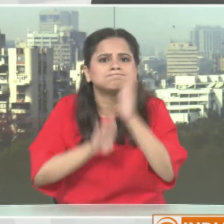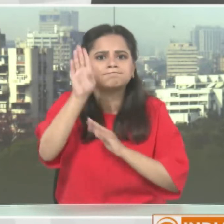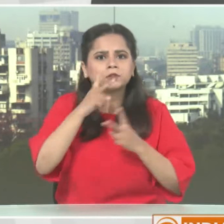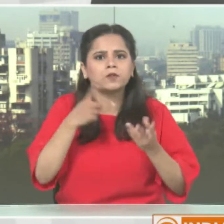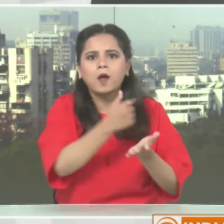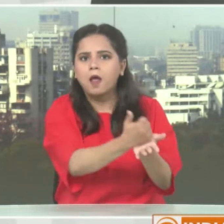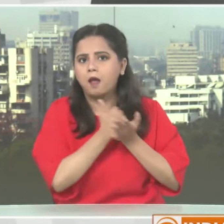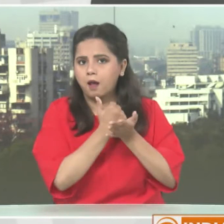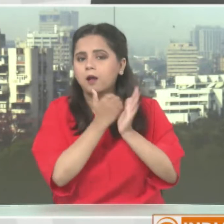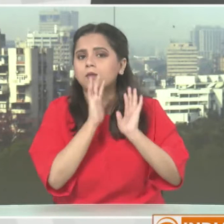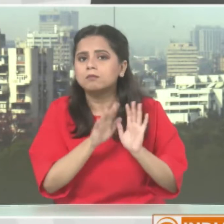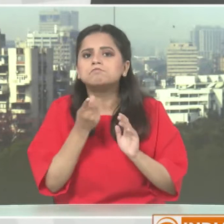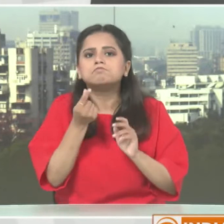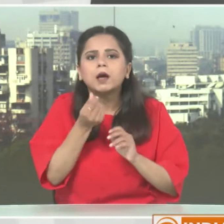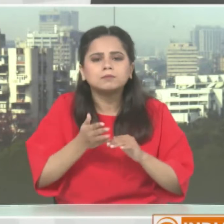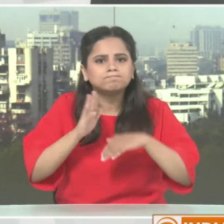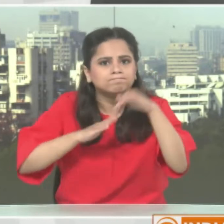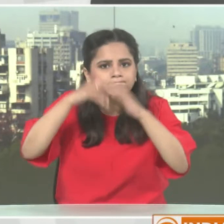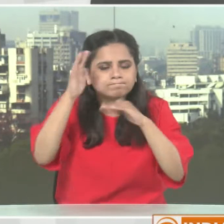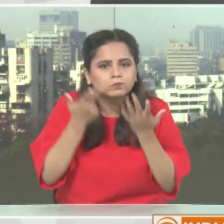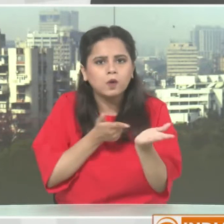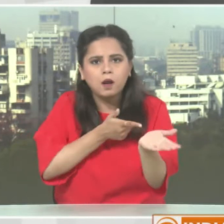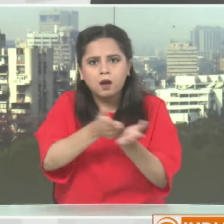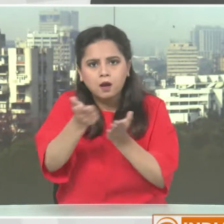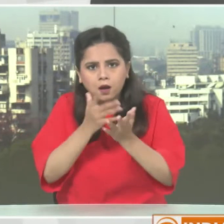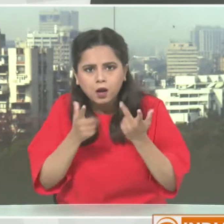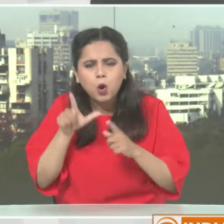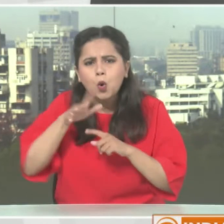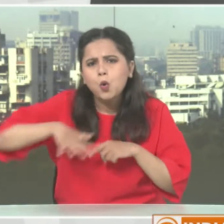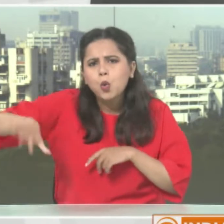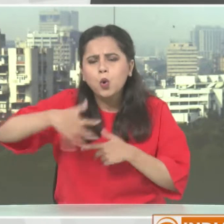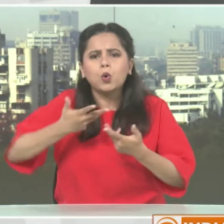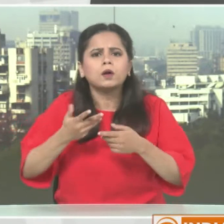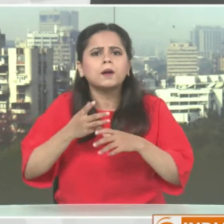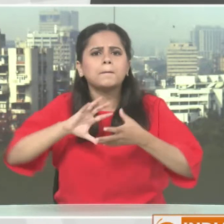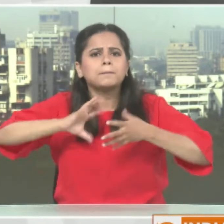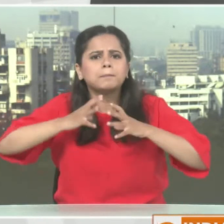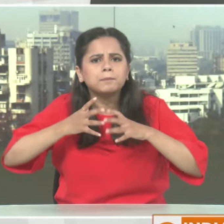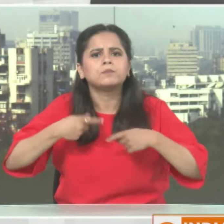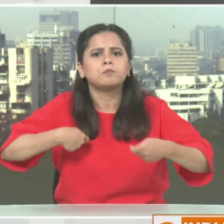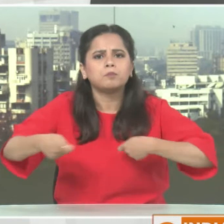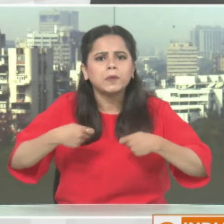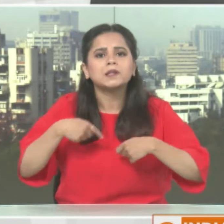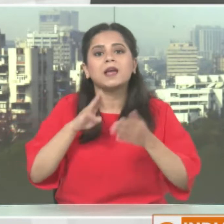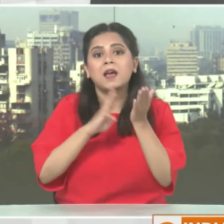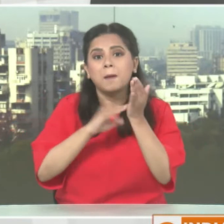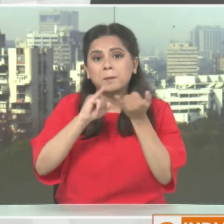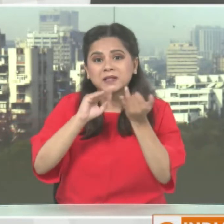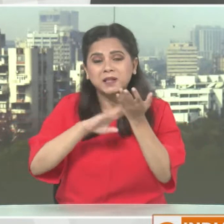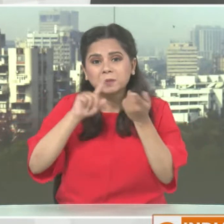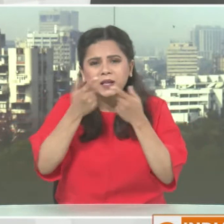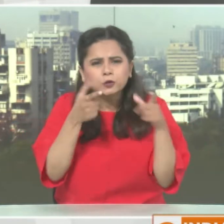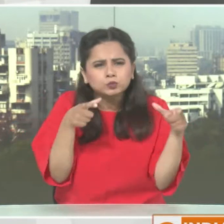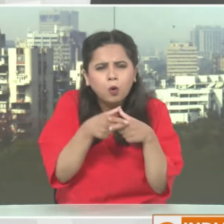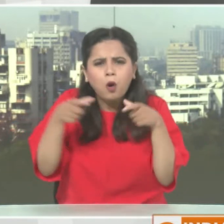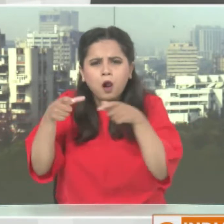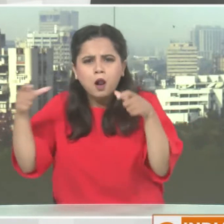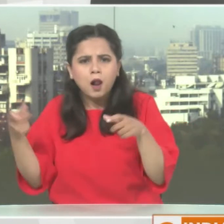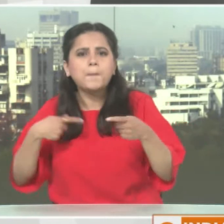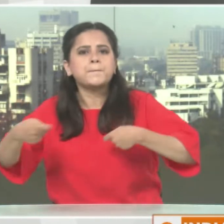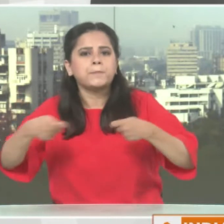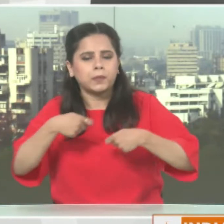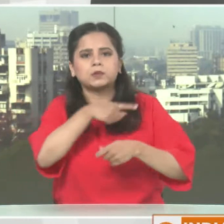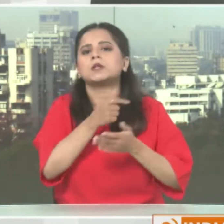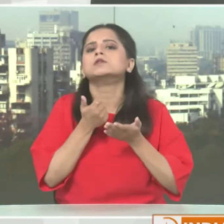financing infrastructure, agriculture, local manufacturing including the MSMEs.